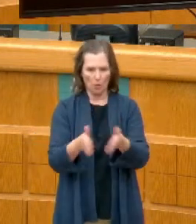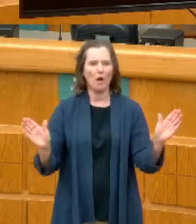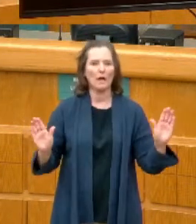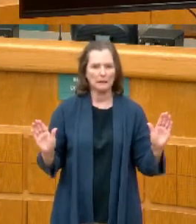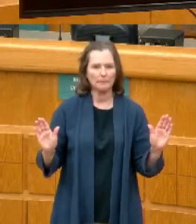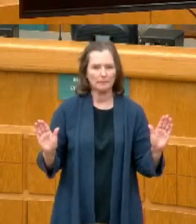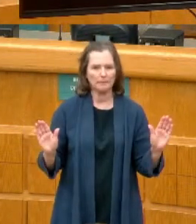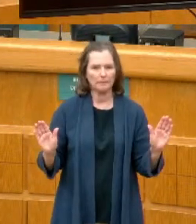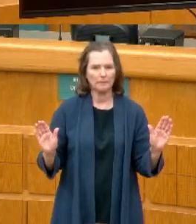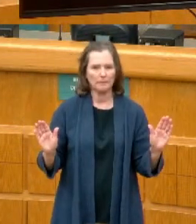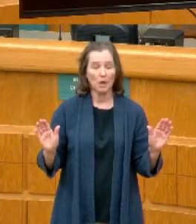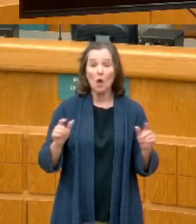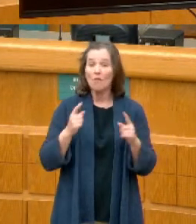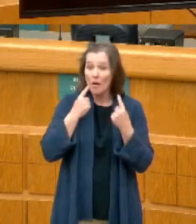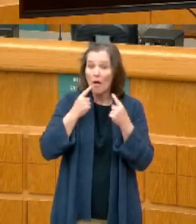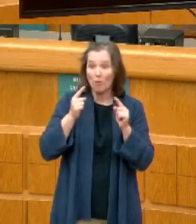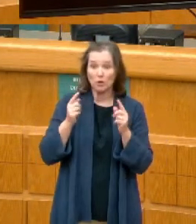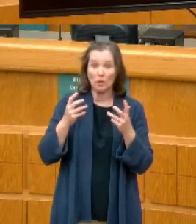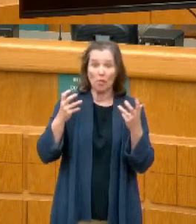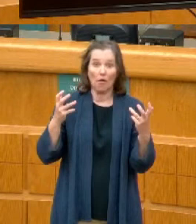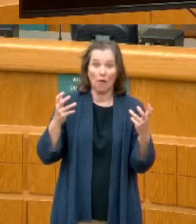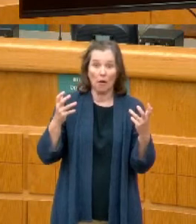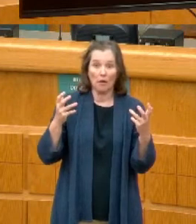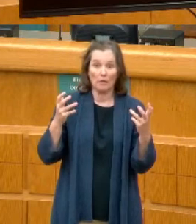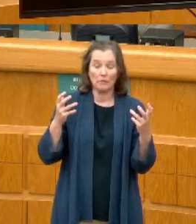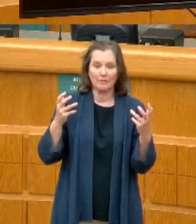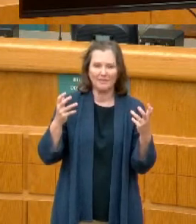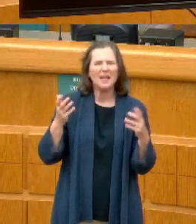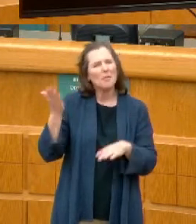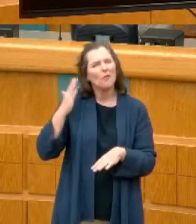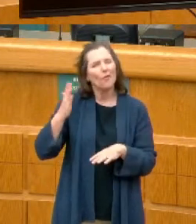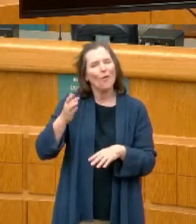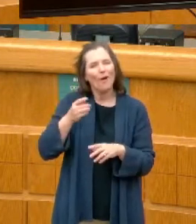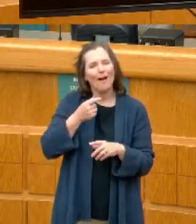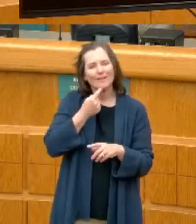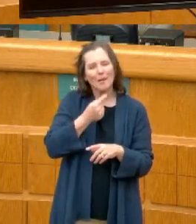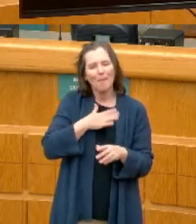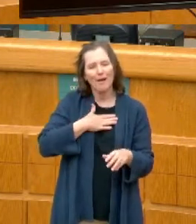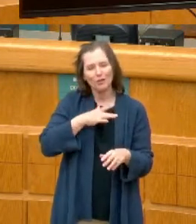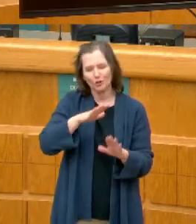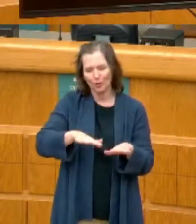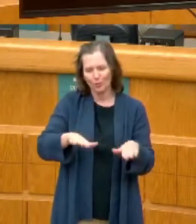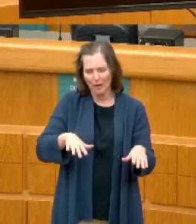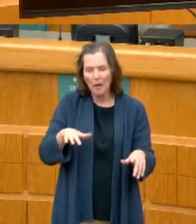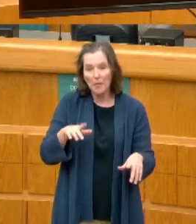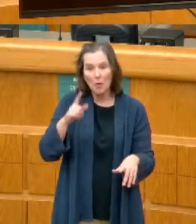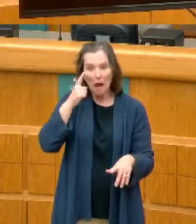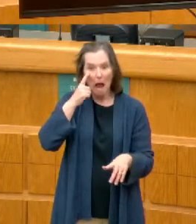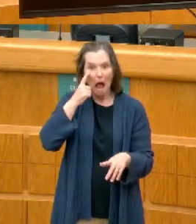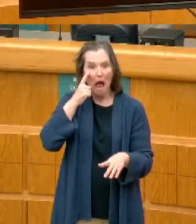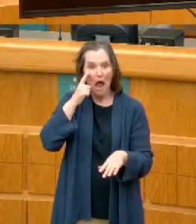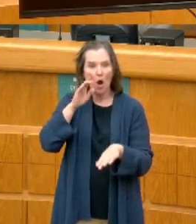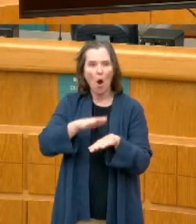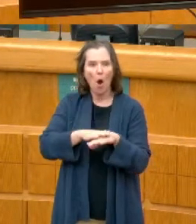I used to tell my kids, keep your eye on the prize. What is our